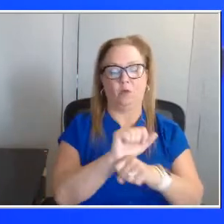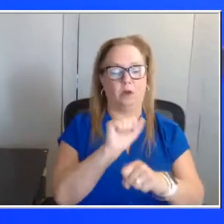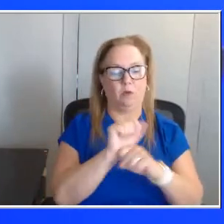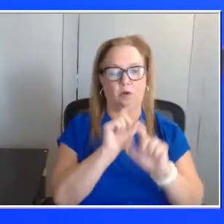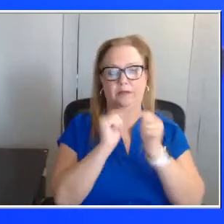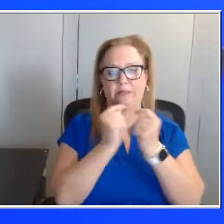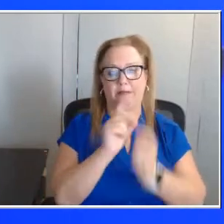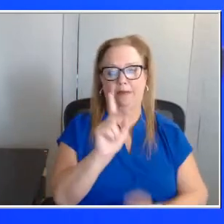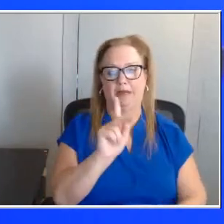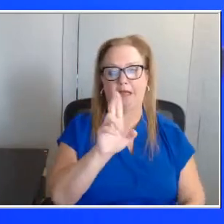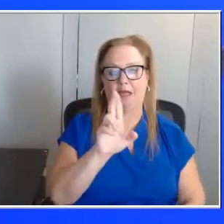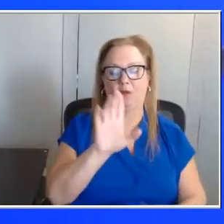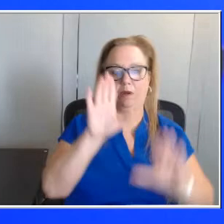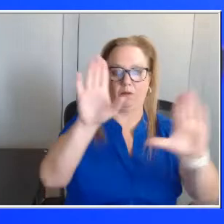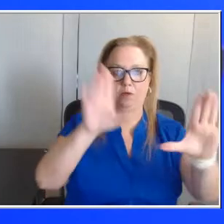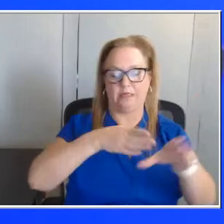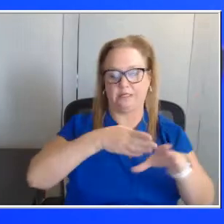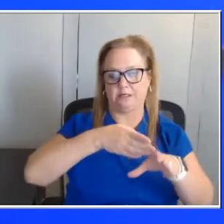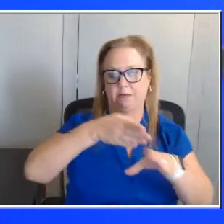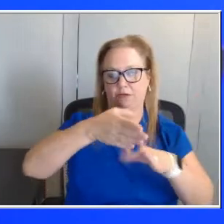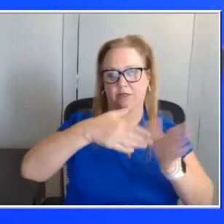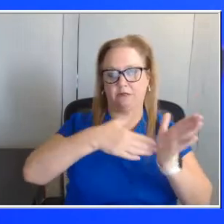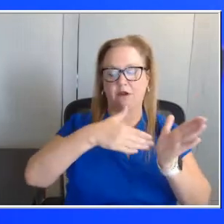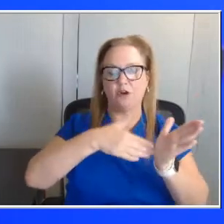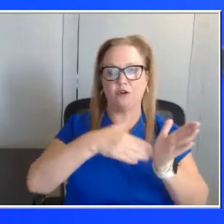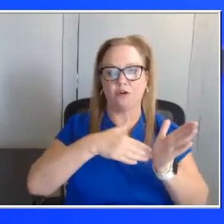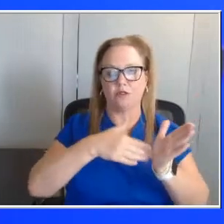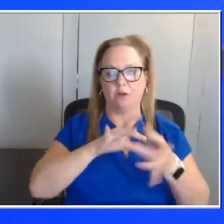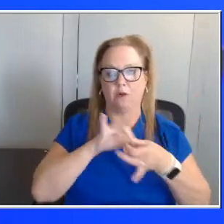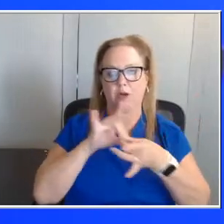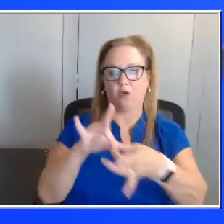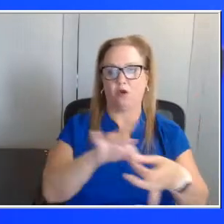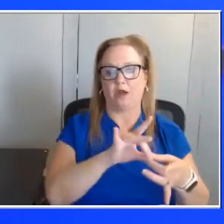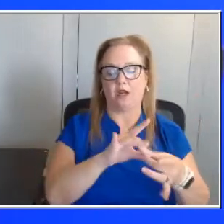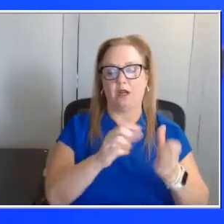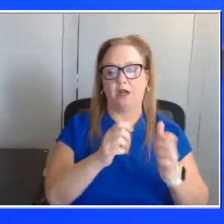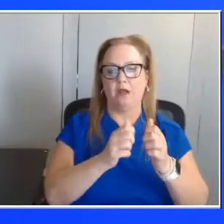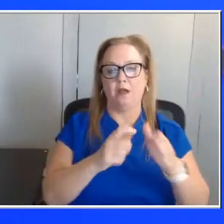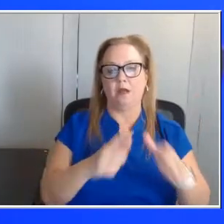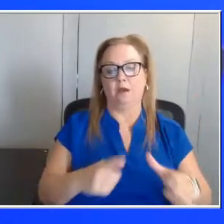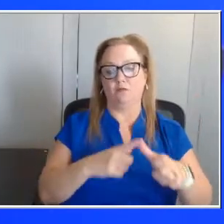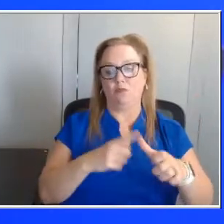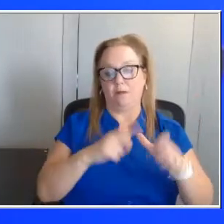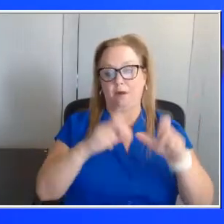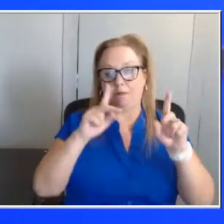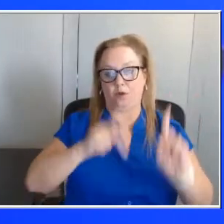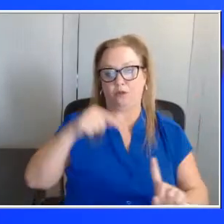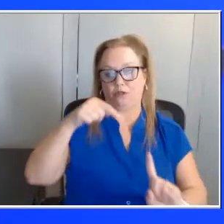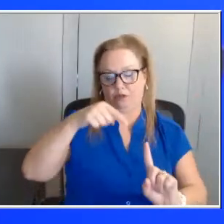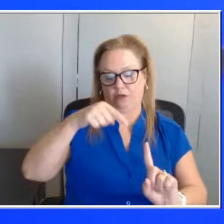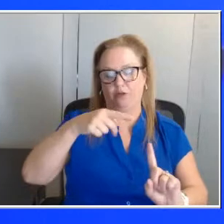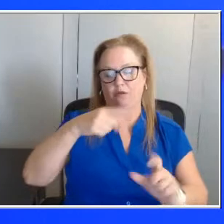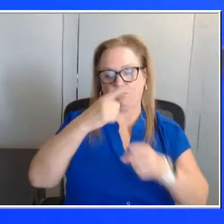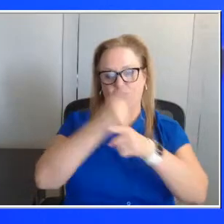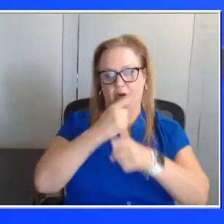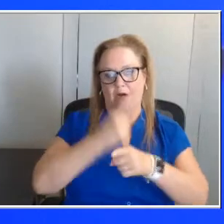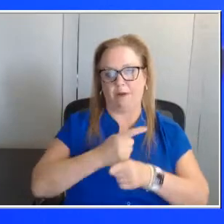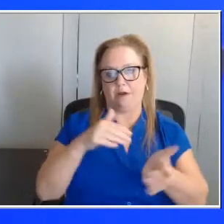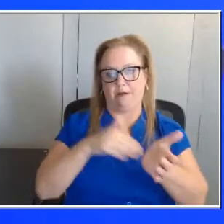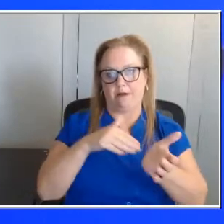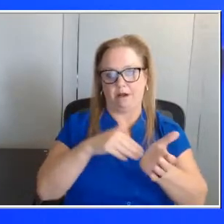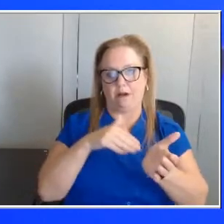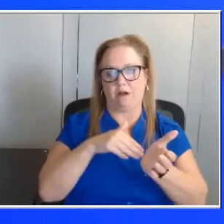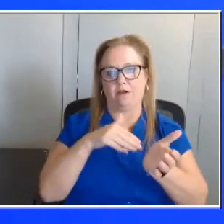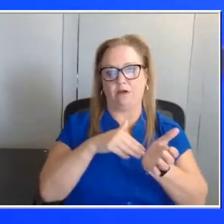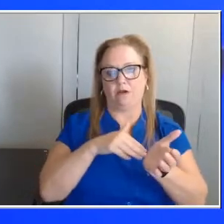set of specialty physicians, and we're always going to coordinate with them. But the primary person you should go to first is your primary care physician. They're going to do a lot of